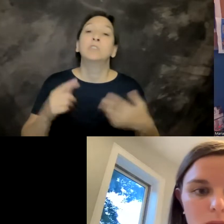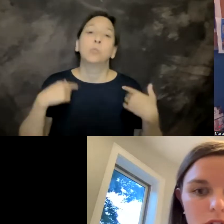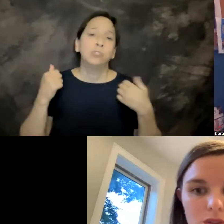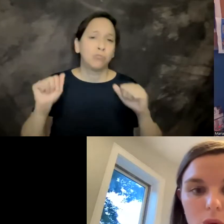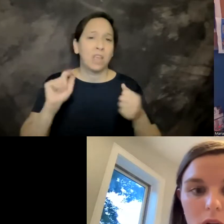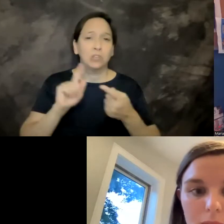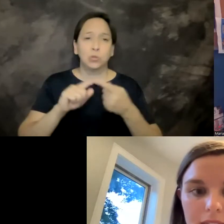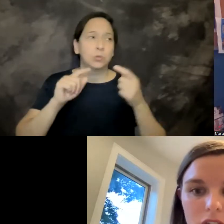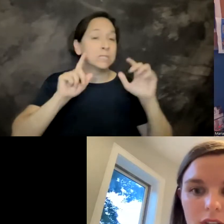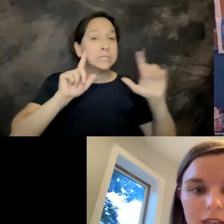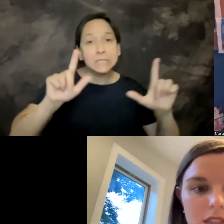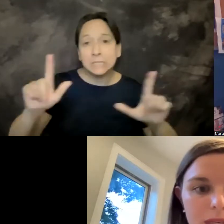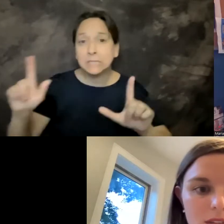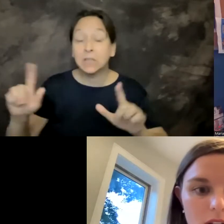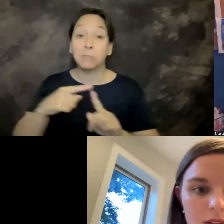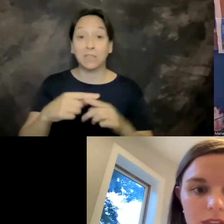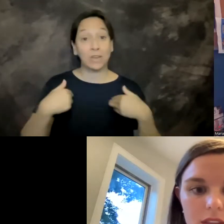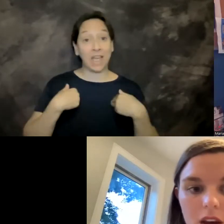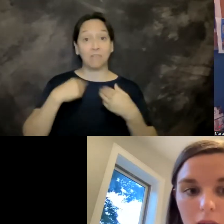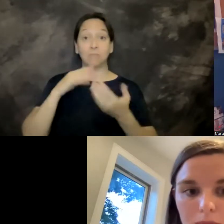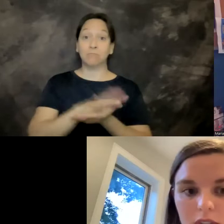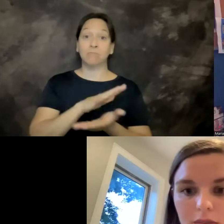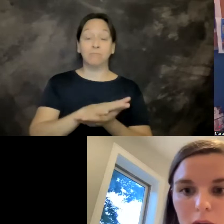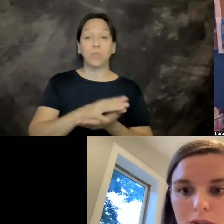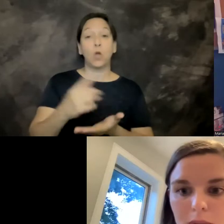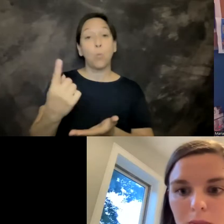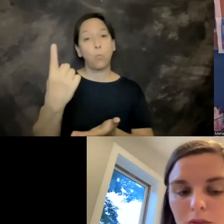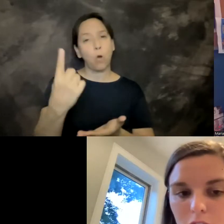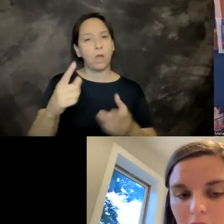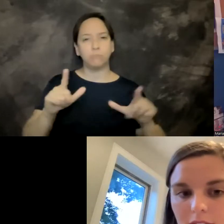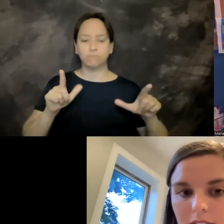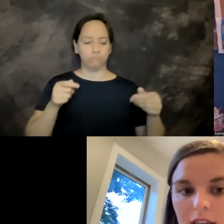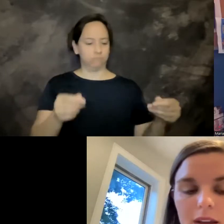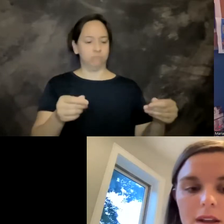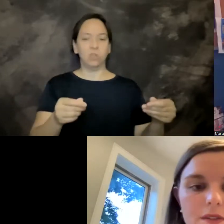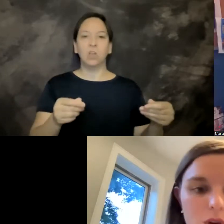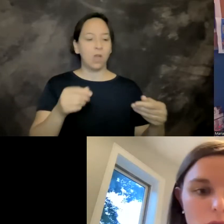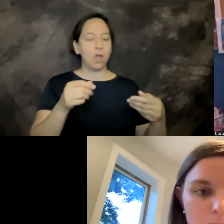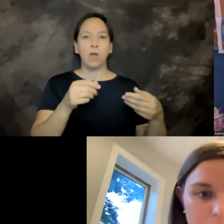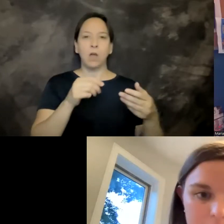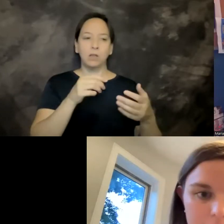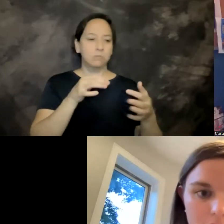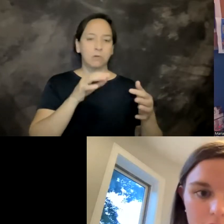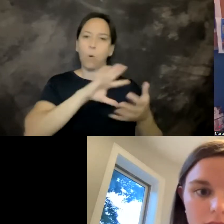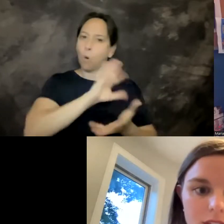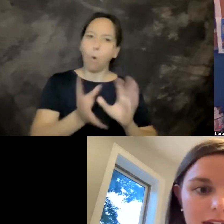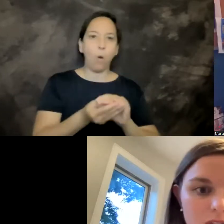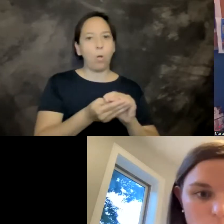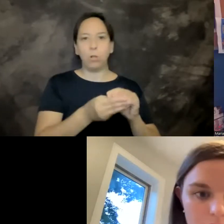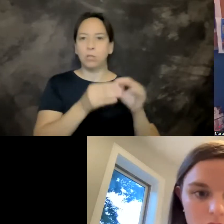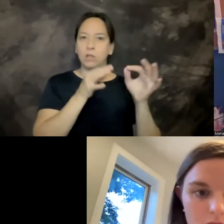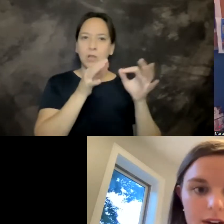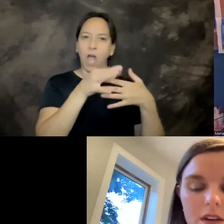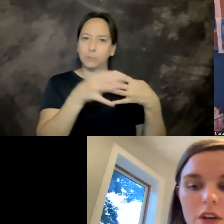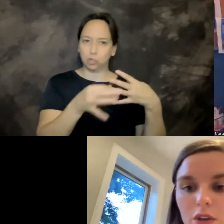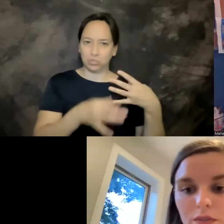also produced a one-pager that explains all of the options available to people for traveling. If you go to